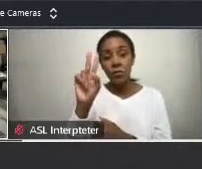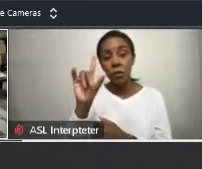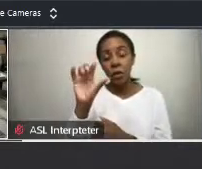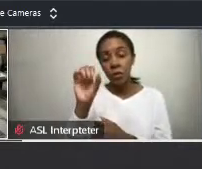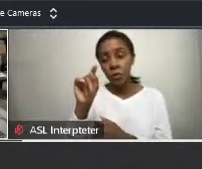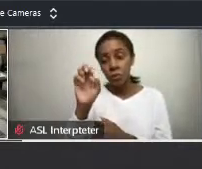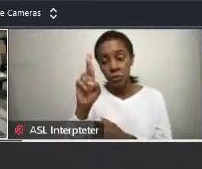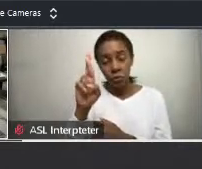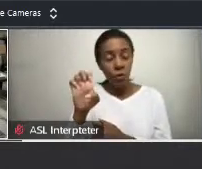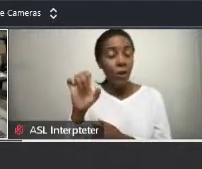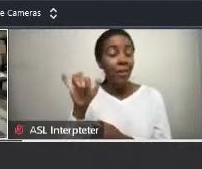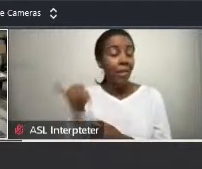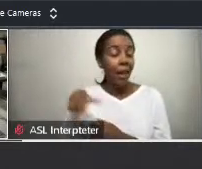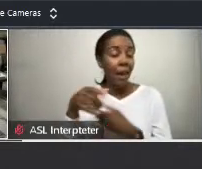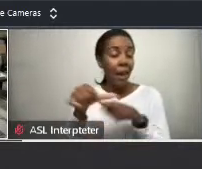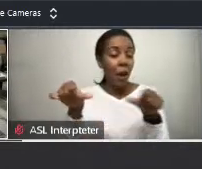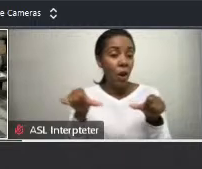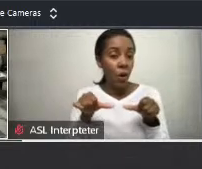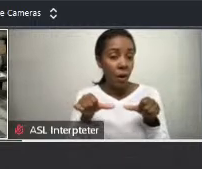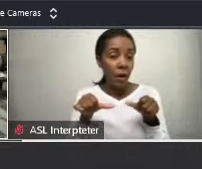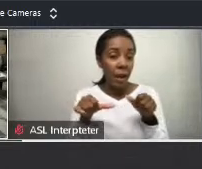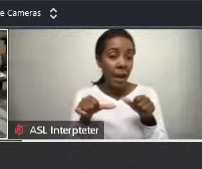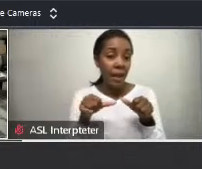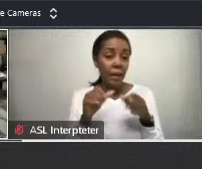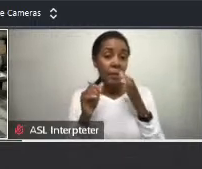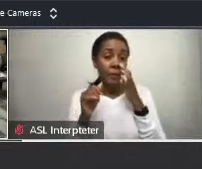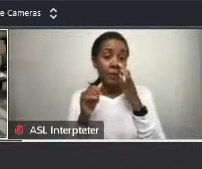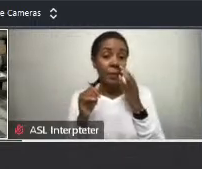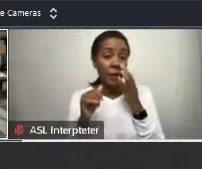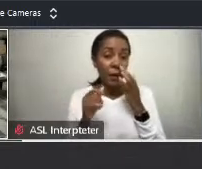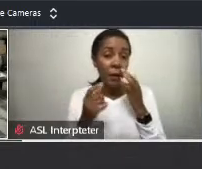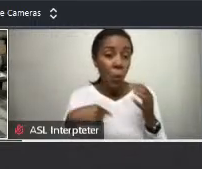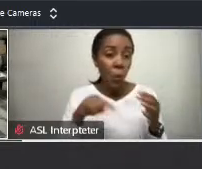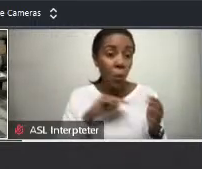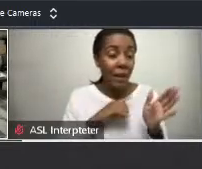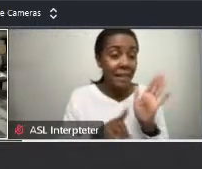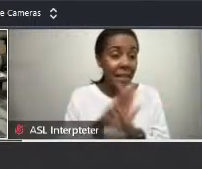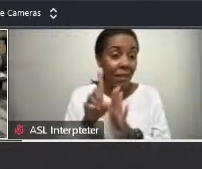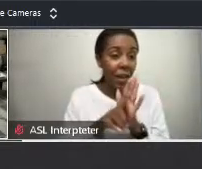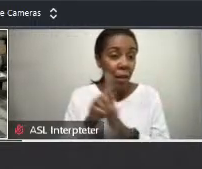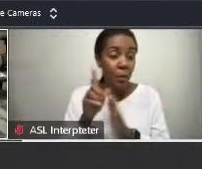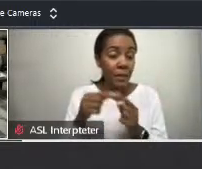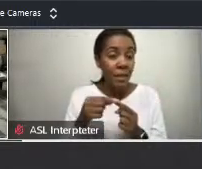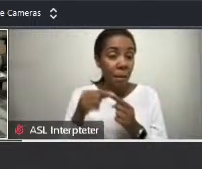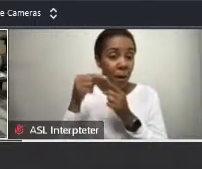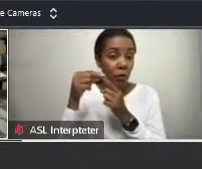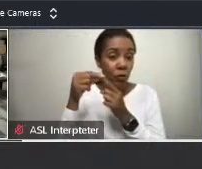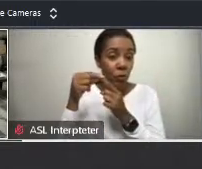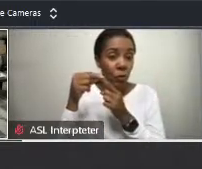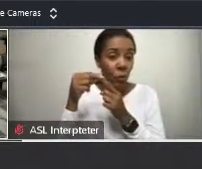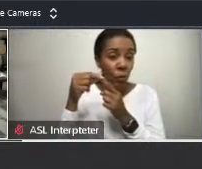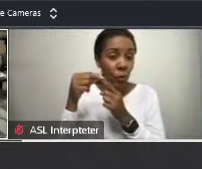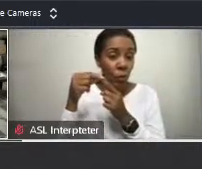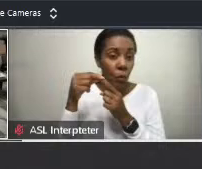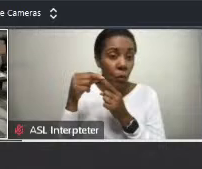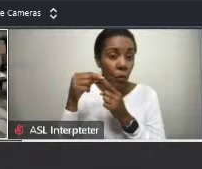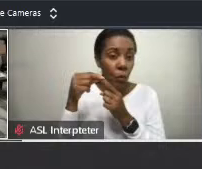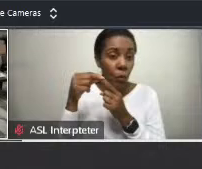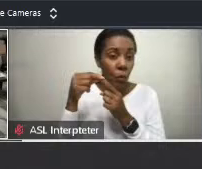a while to actually incorporate those or annex those areas, we developed special fees that they pay a